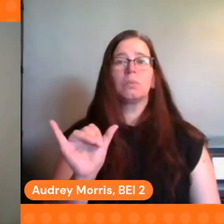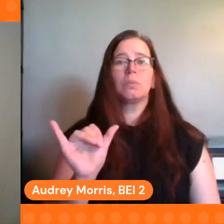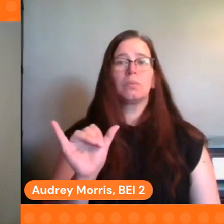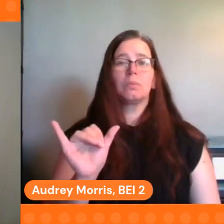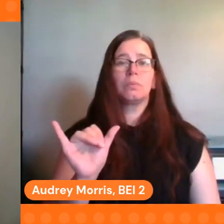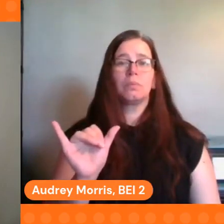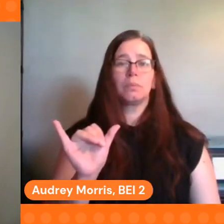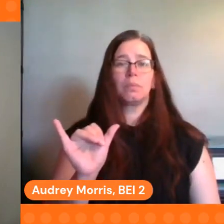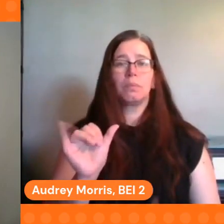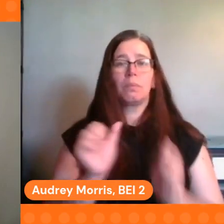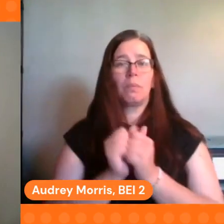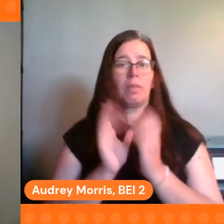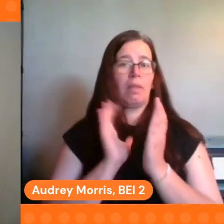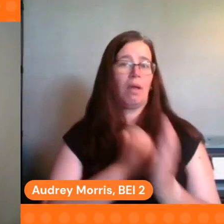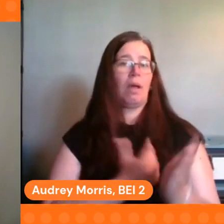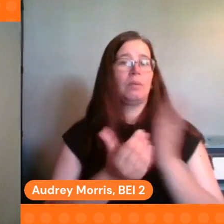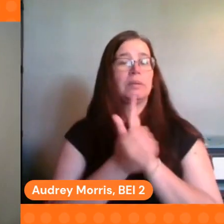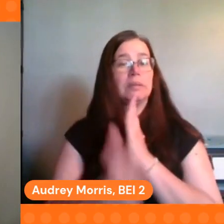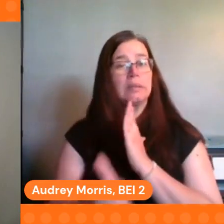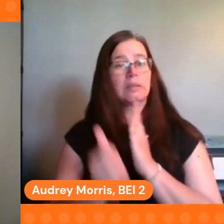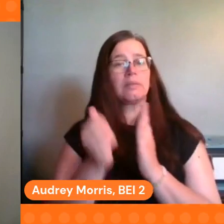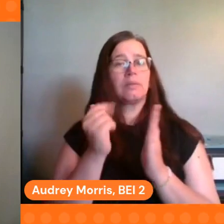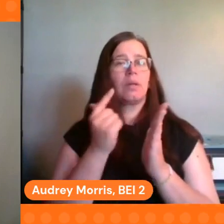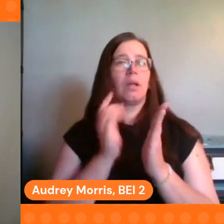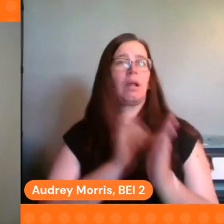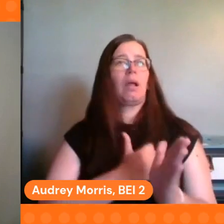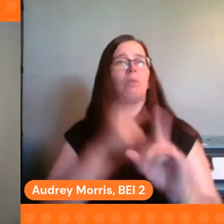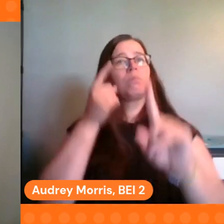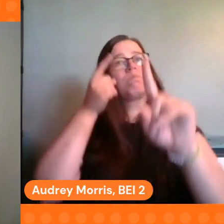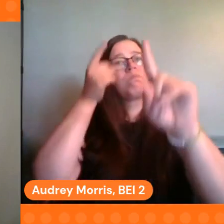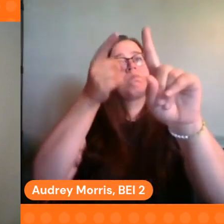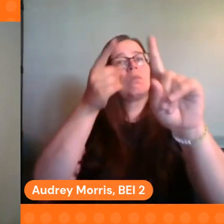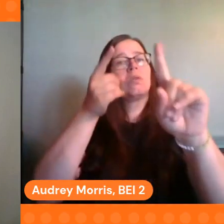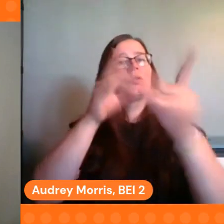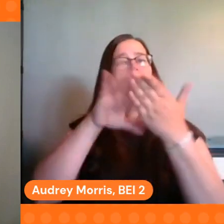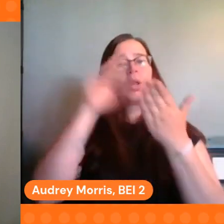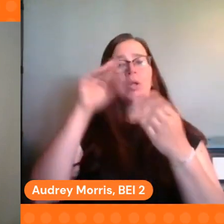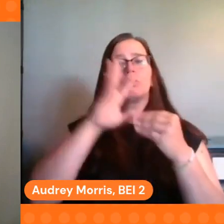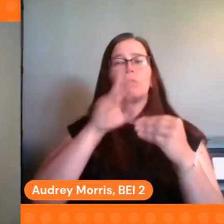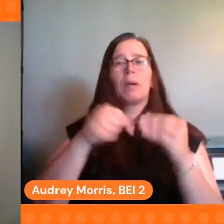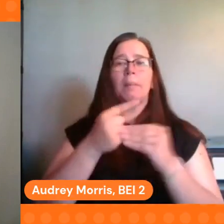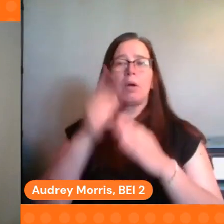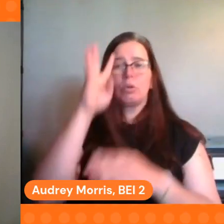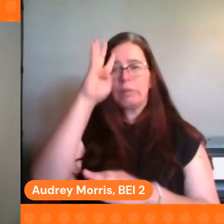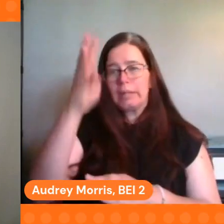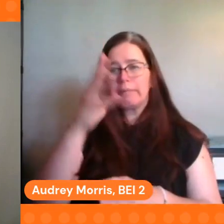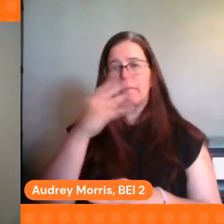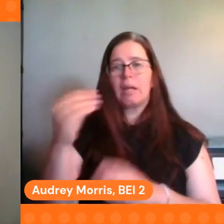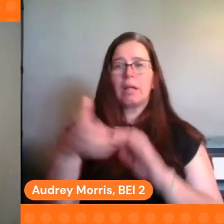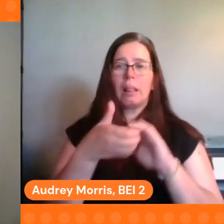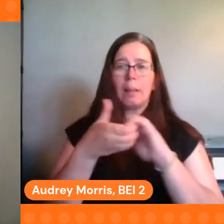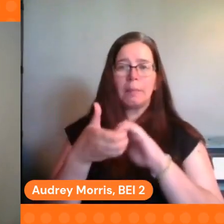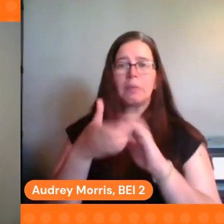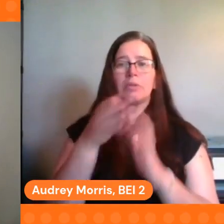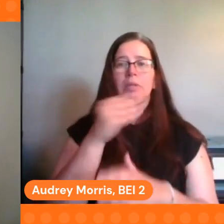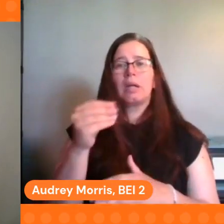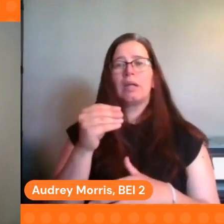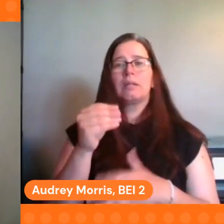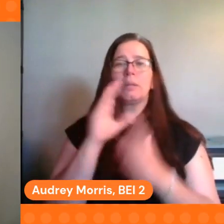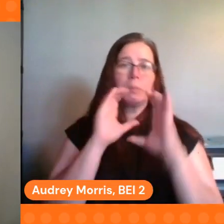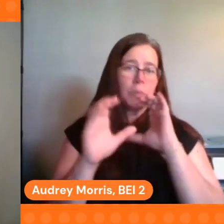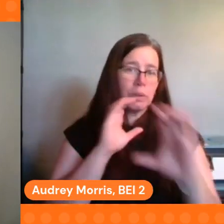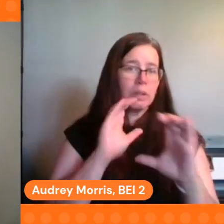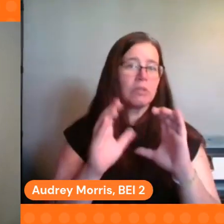the kind of ideas that we're moving to talk about creativity and collaboration and communication and